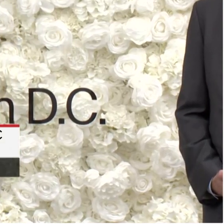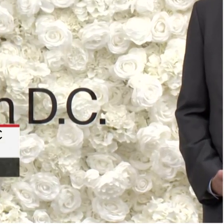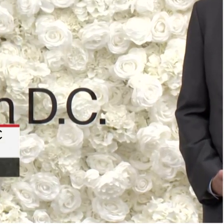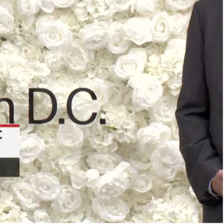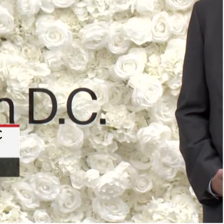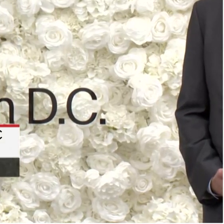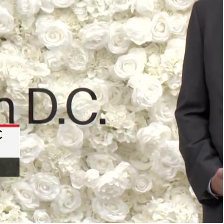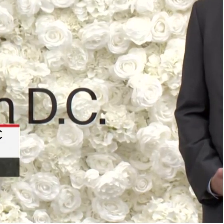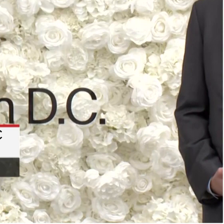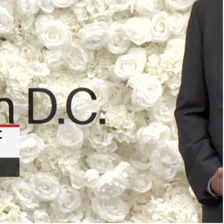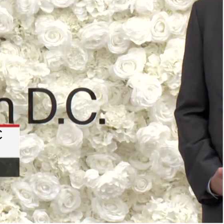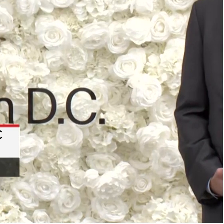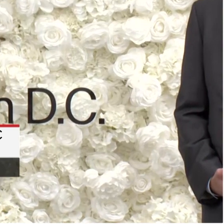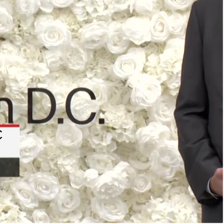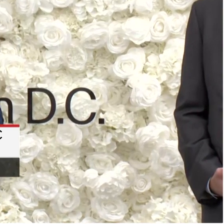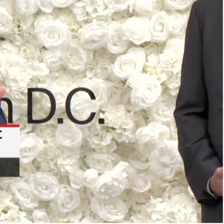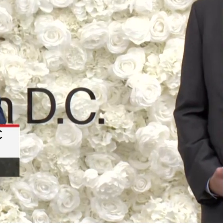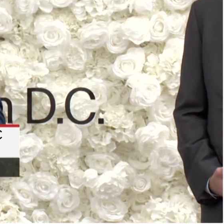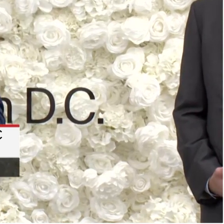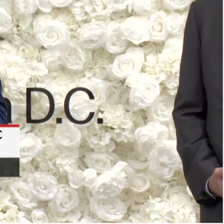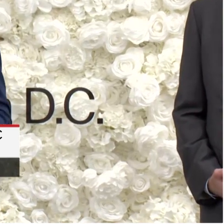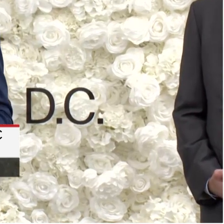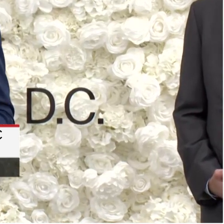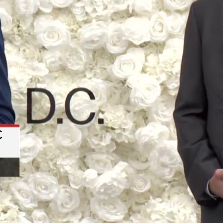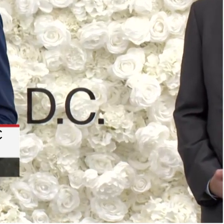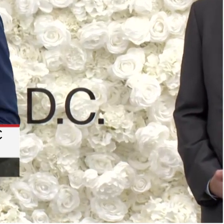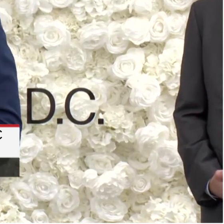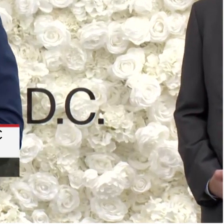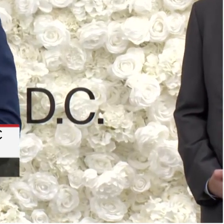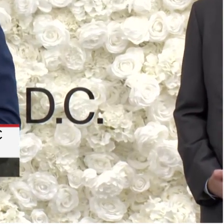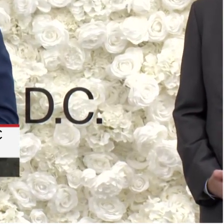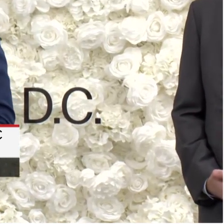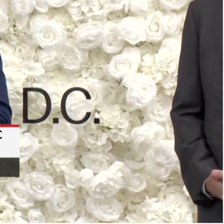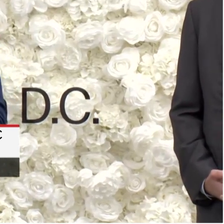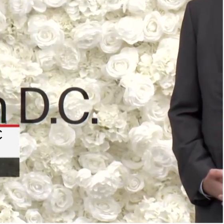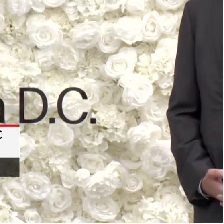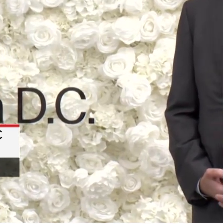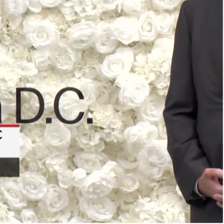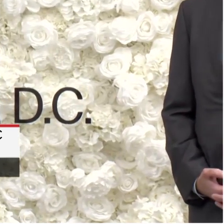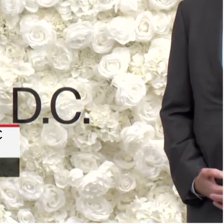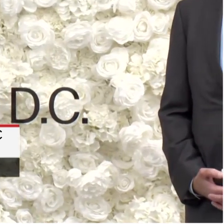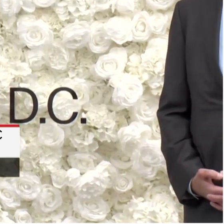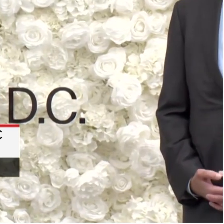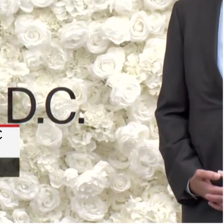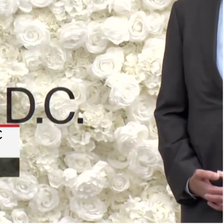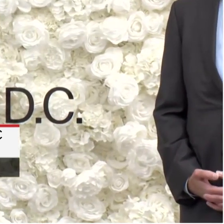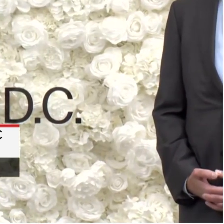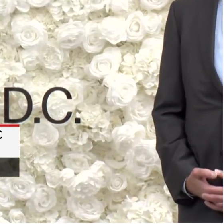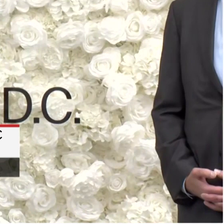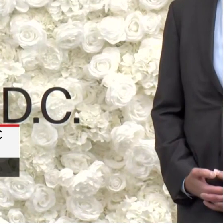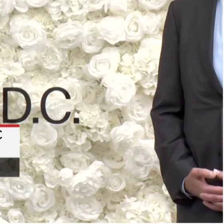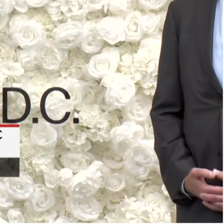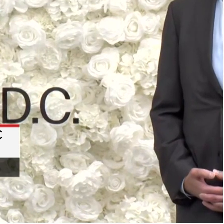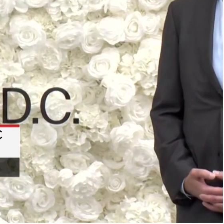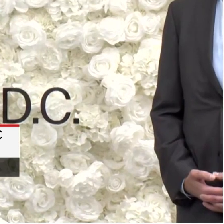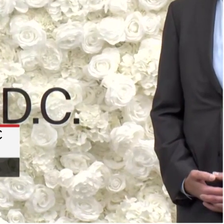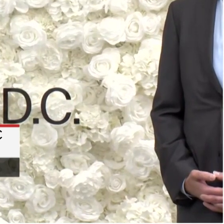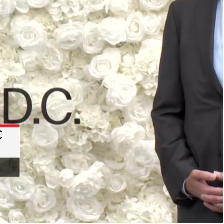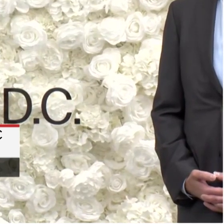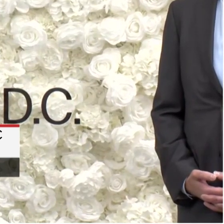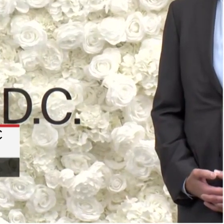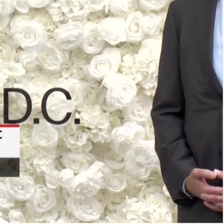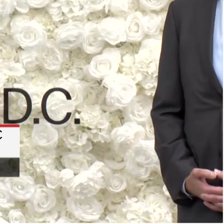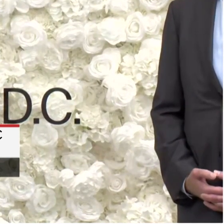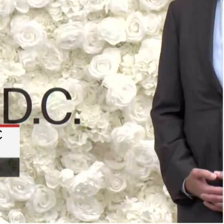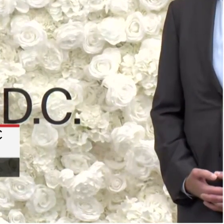unique privilege today of having the full progress of Polestar's lineup to date. This is the only place in North America right now where you have the privilege